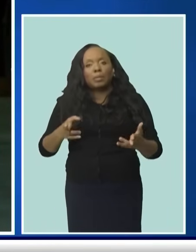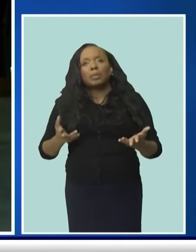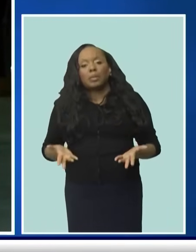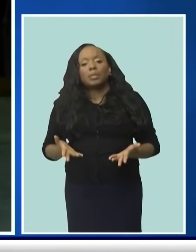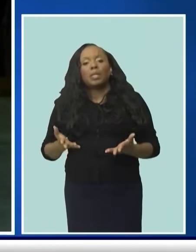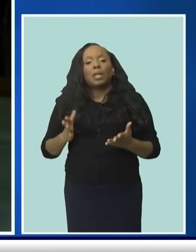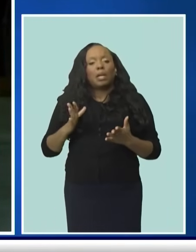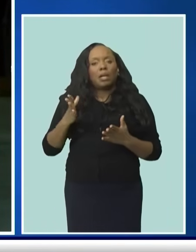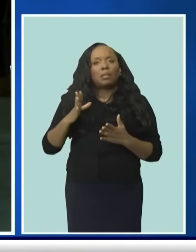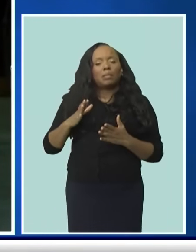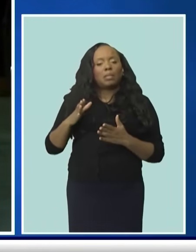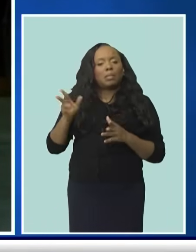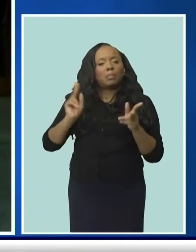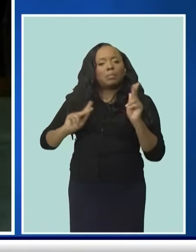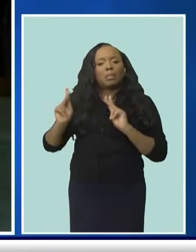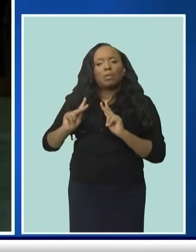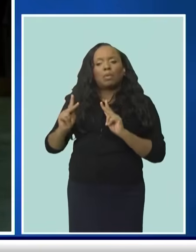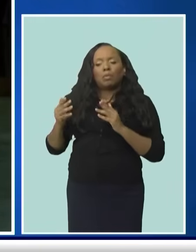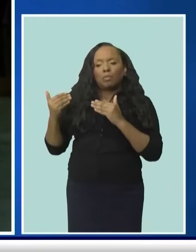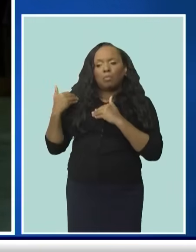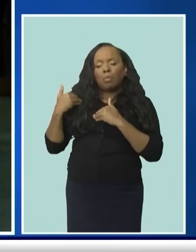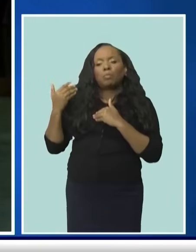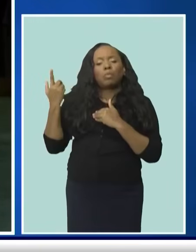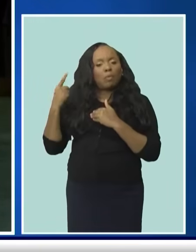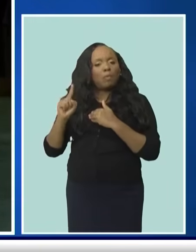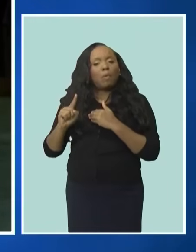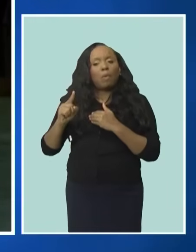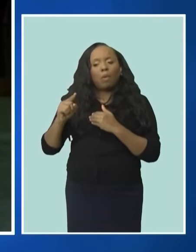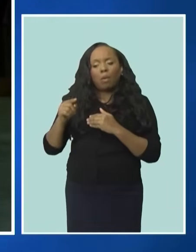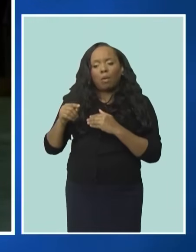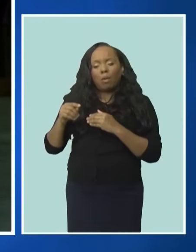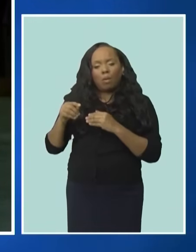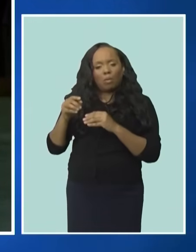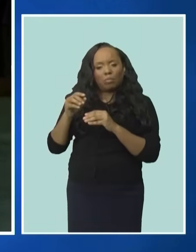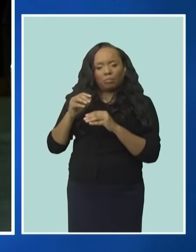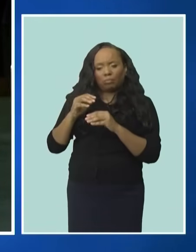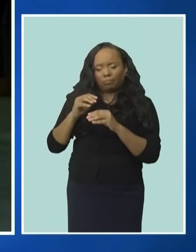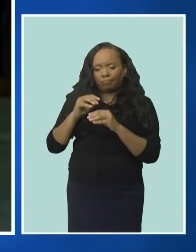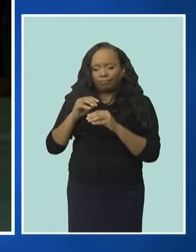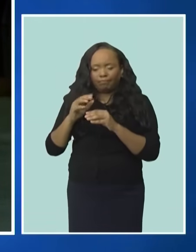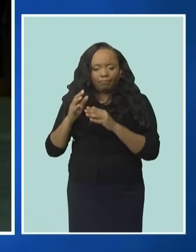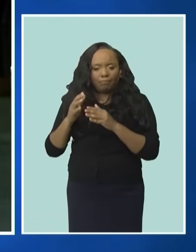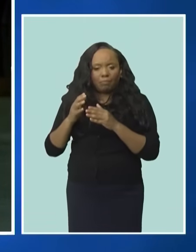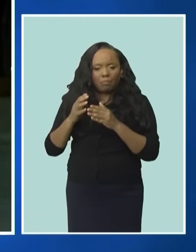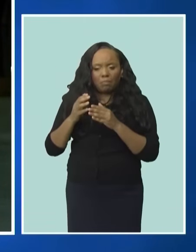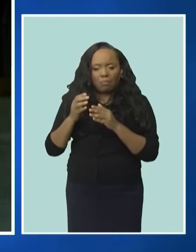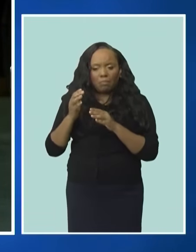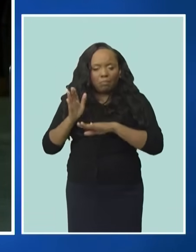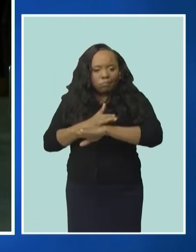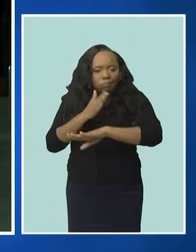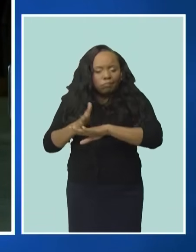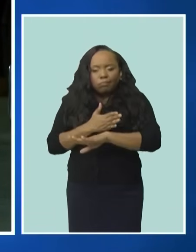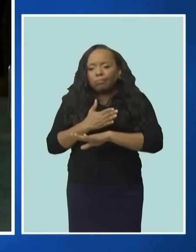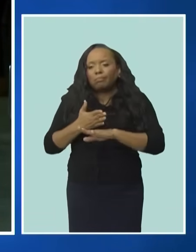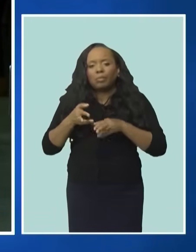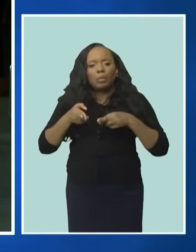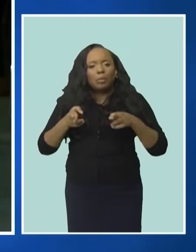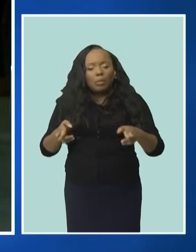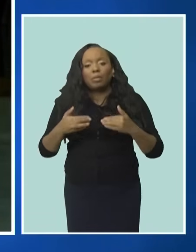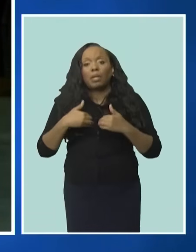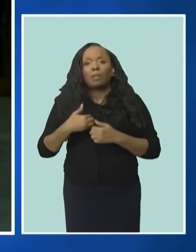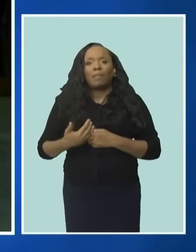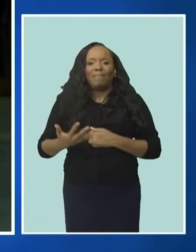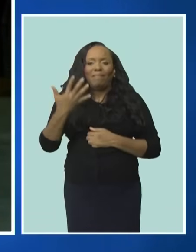PESL, who is the contractors engaged to be able to do the overseeing of the works. We have about 5 contractors